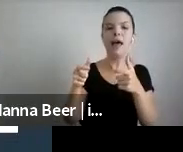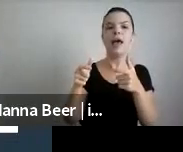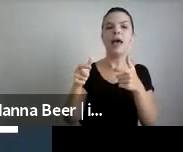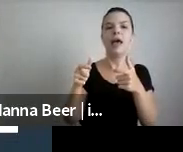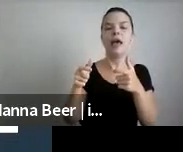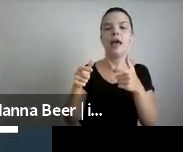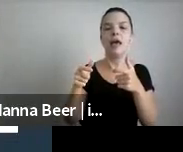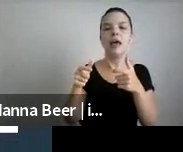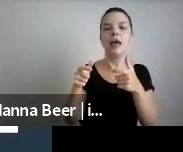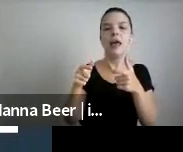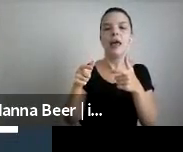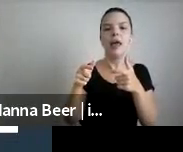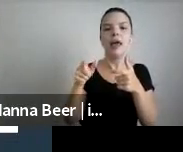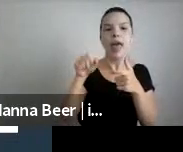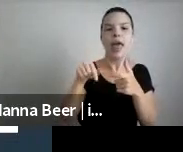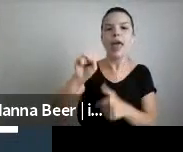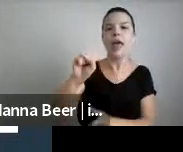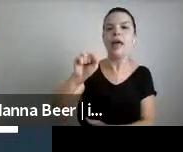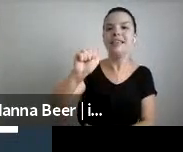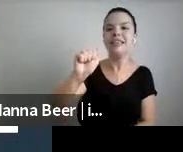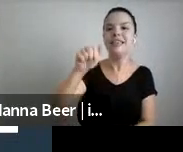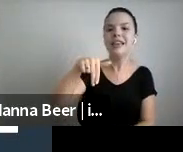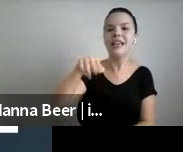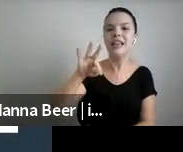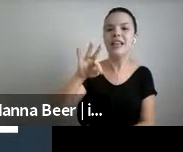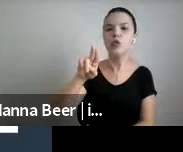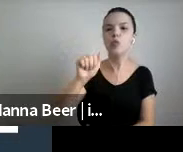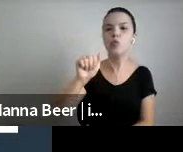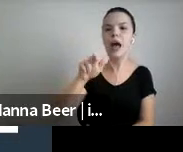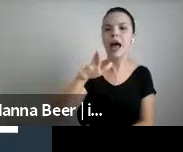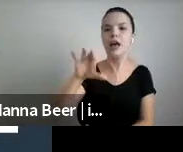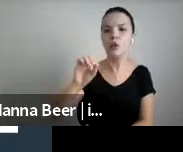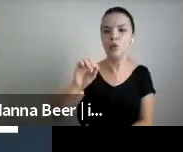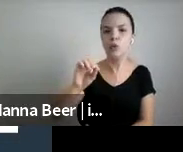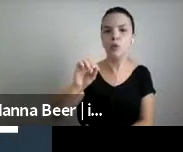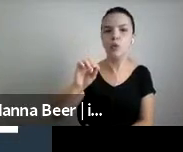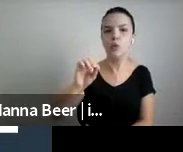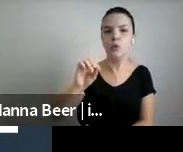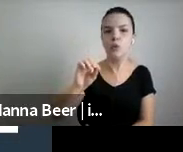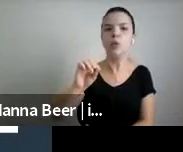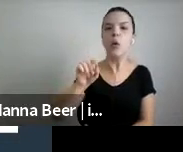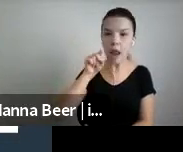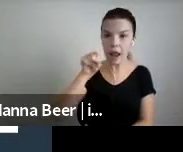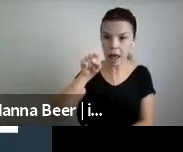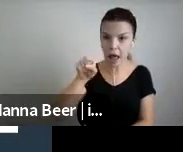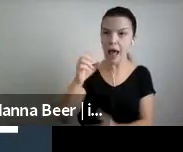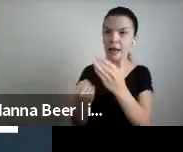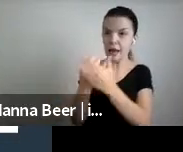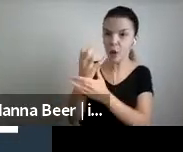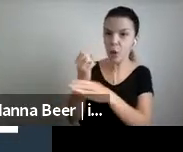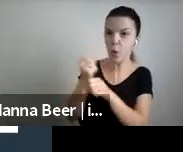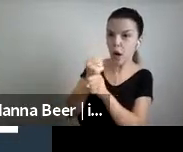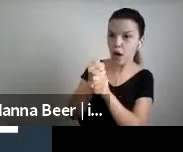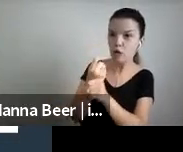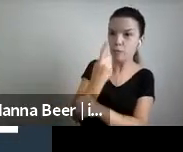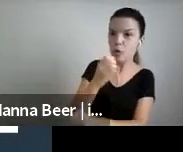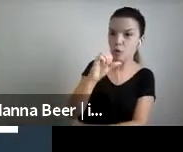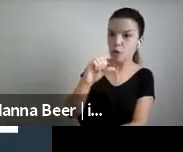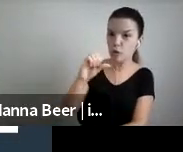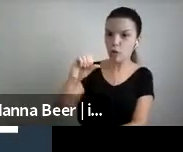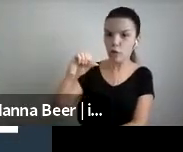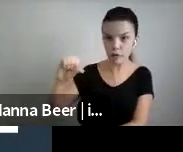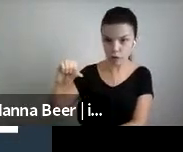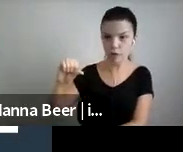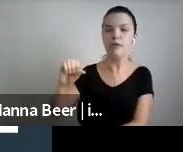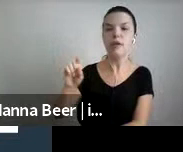well, it's the Pelagos Sanctuary for Mediterranean Marine Mammals, was created in 1999 as